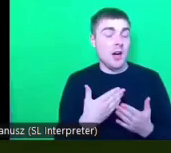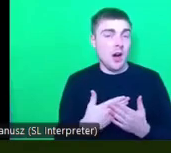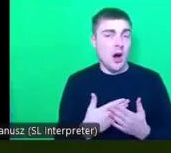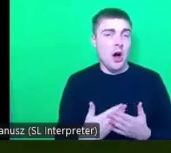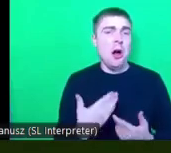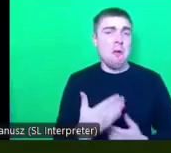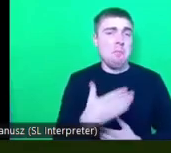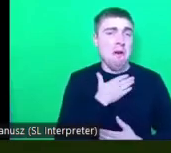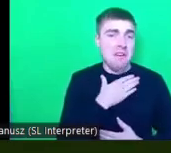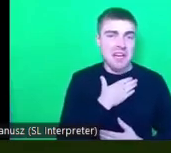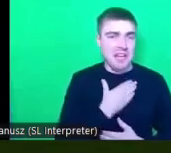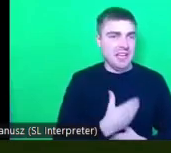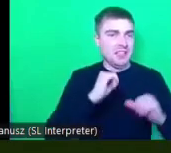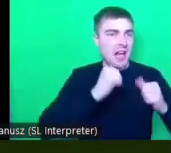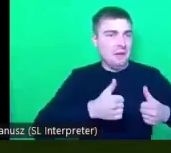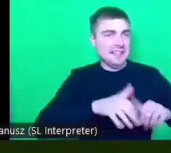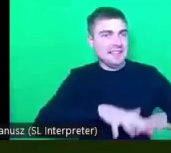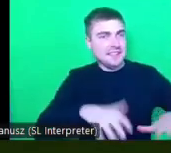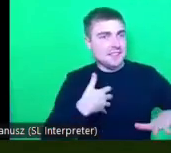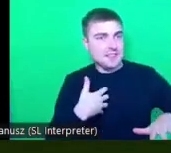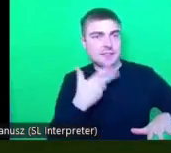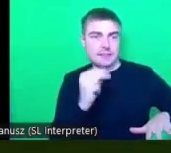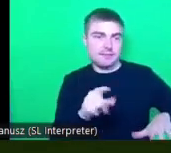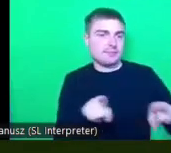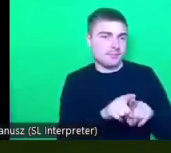actually exposed to the wolves very, very rare.